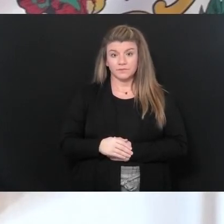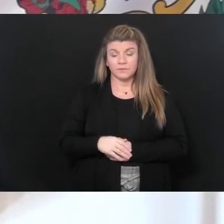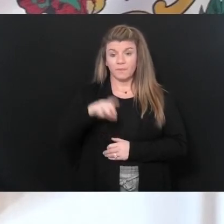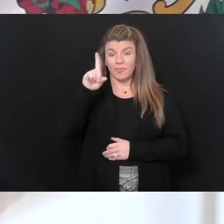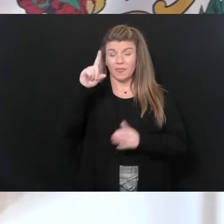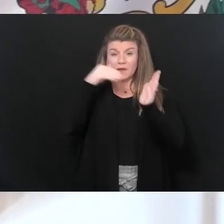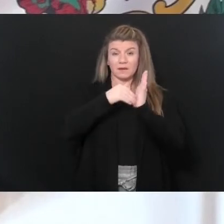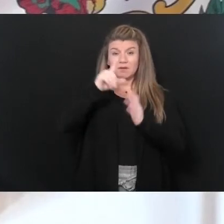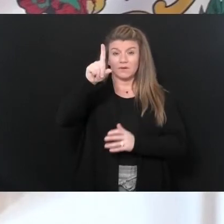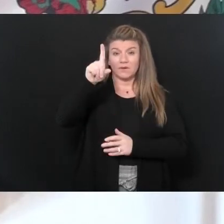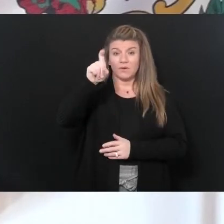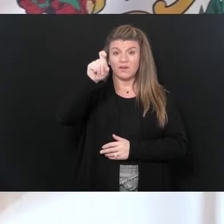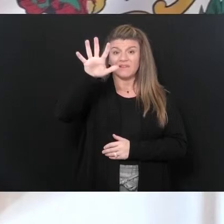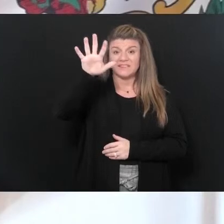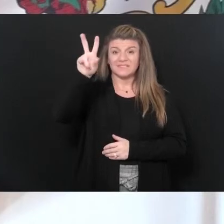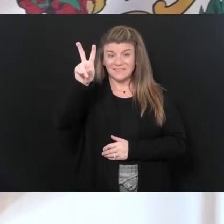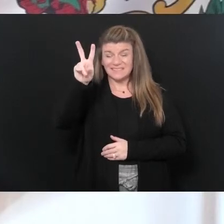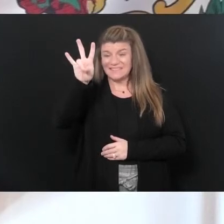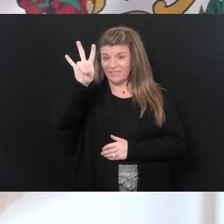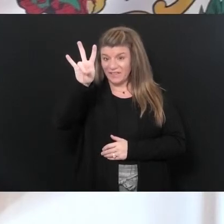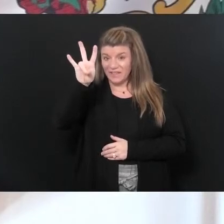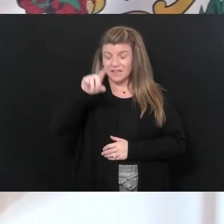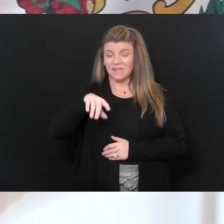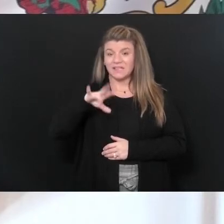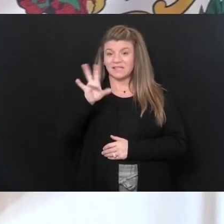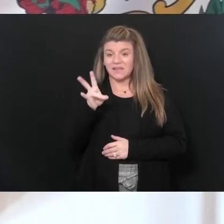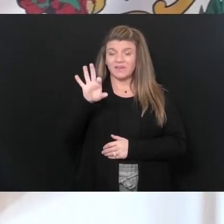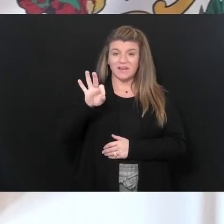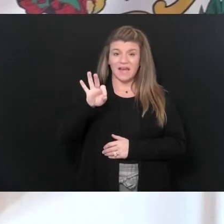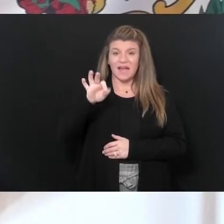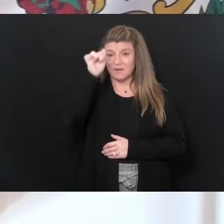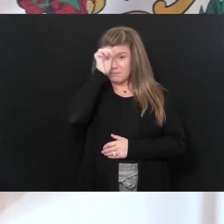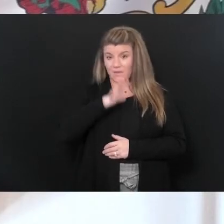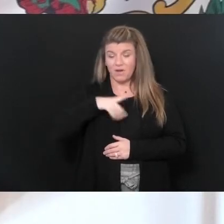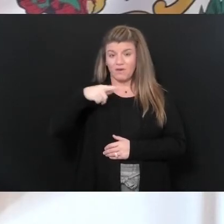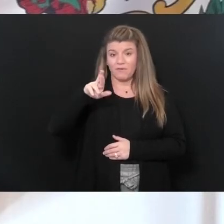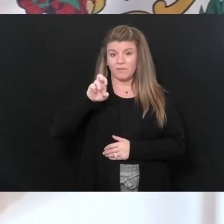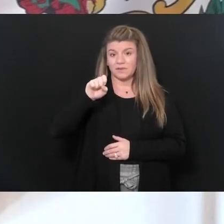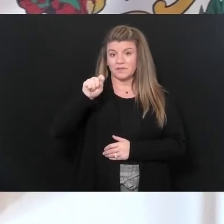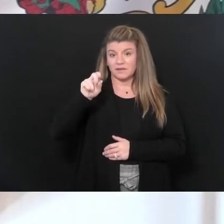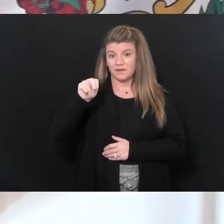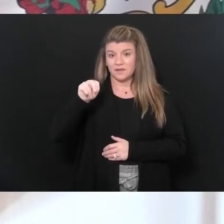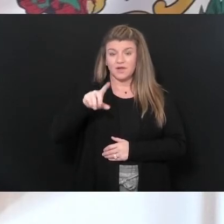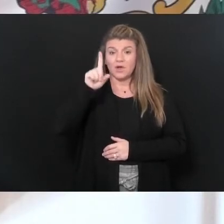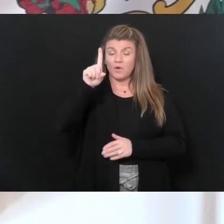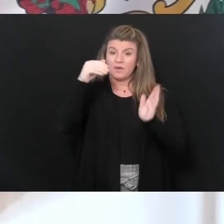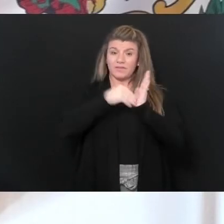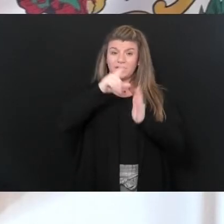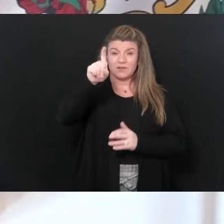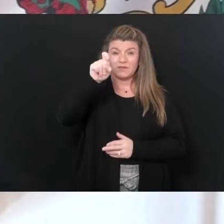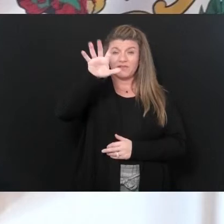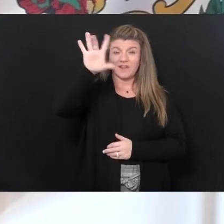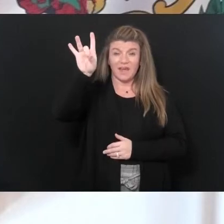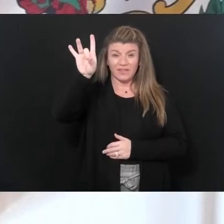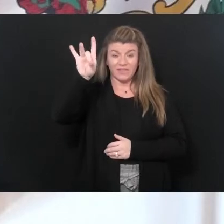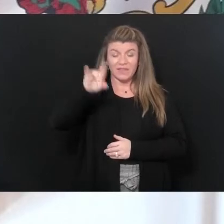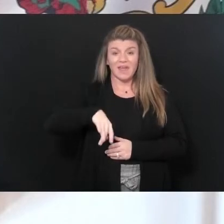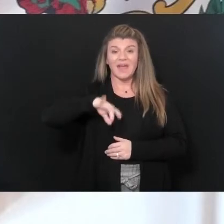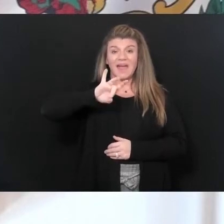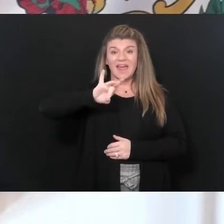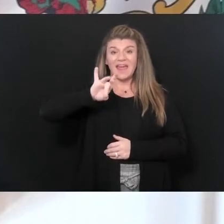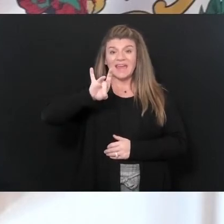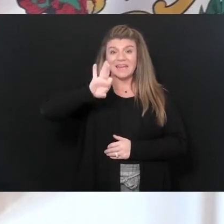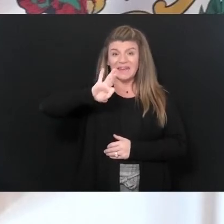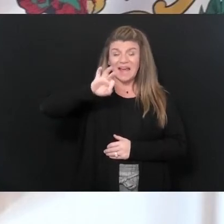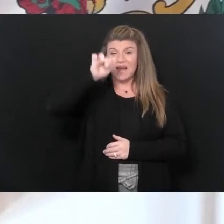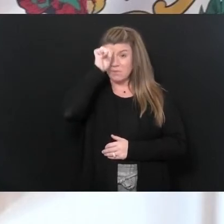Our 1157th death, a 79-year-old male from Preston County. Our 1158th death, an